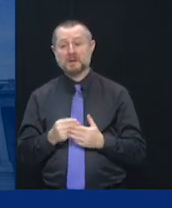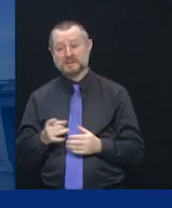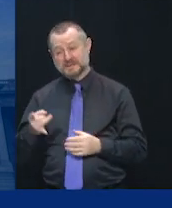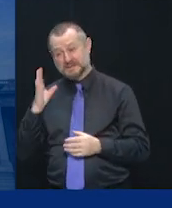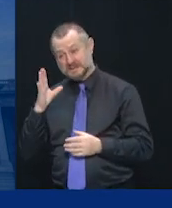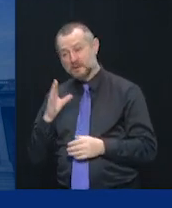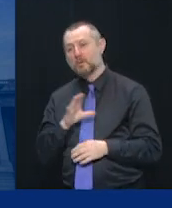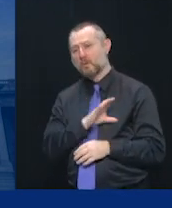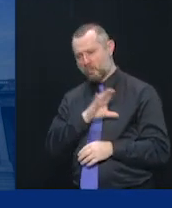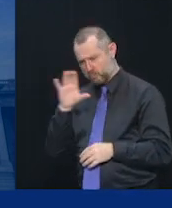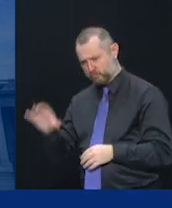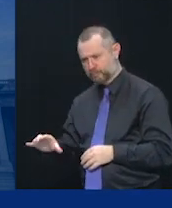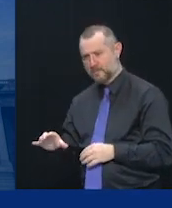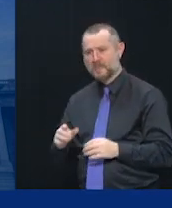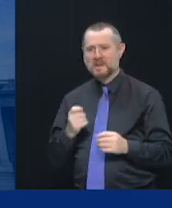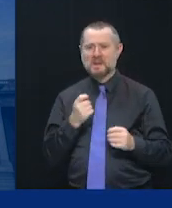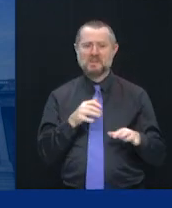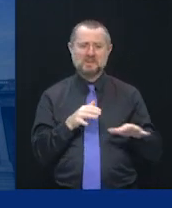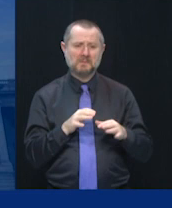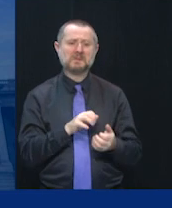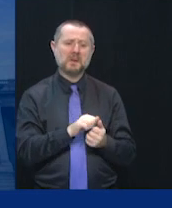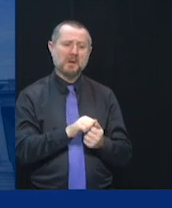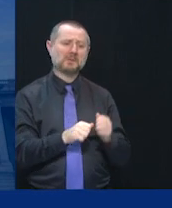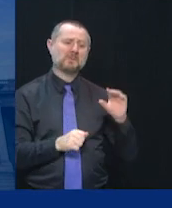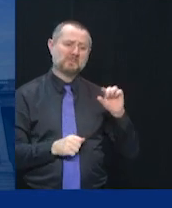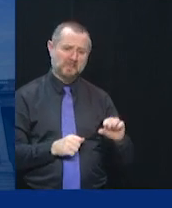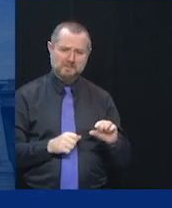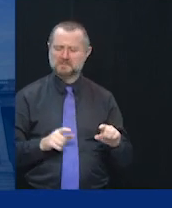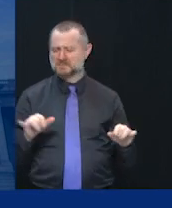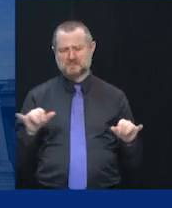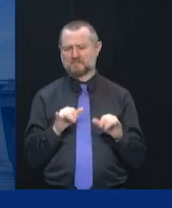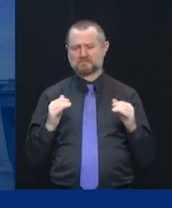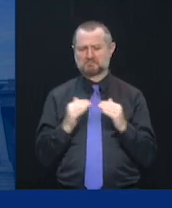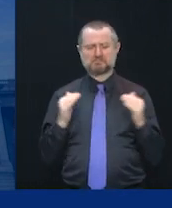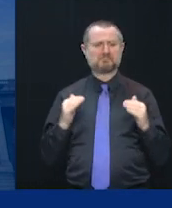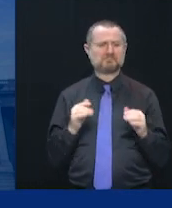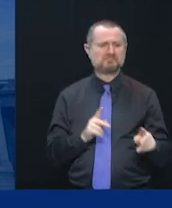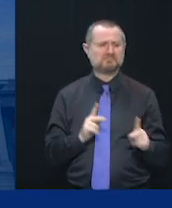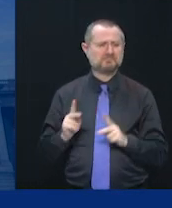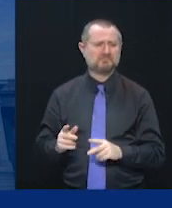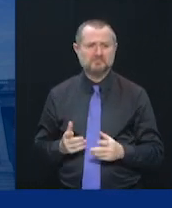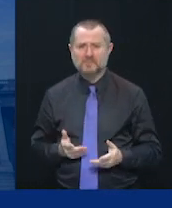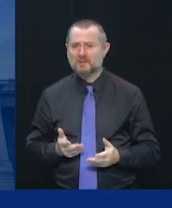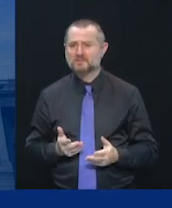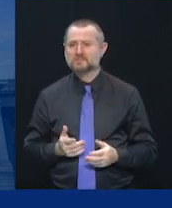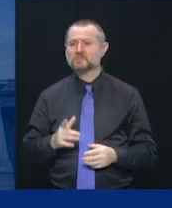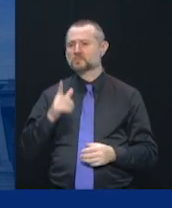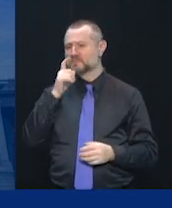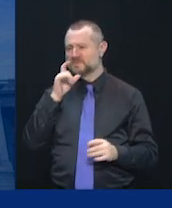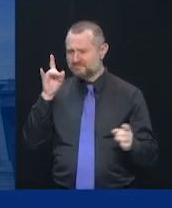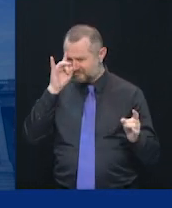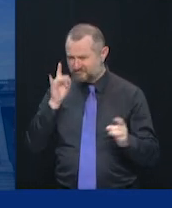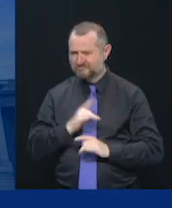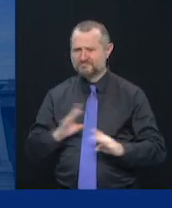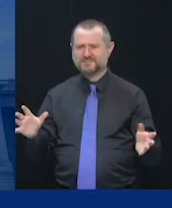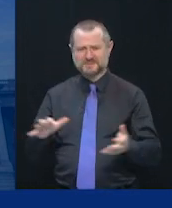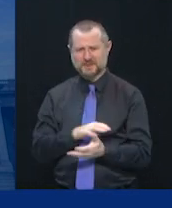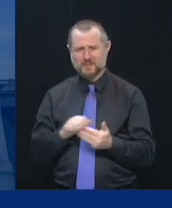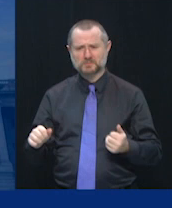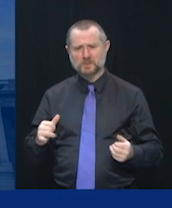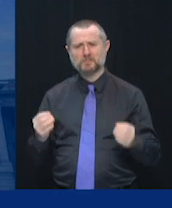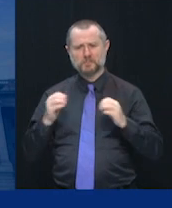funding to rebuild the homes on that block. The homes with more damage get